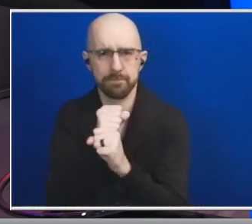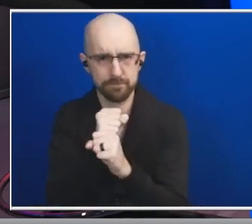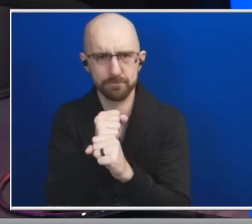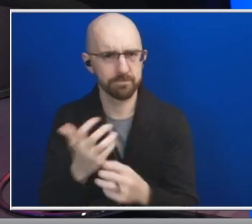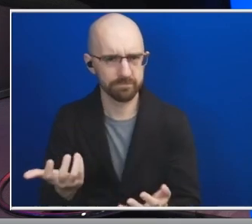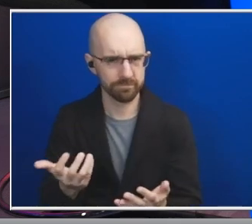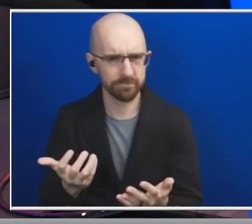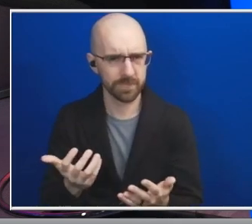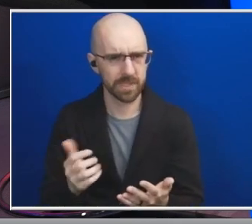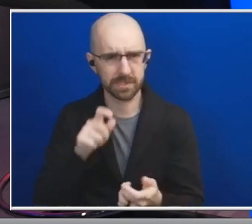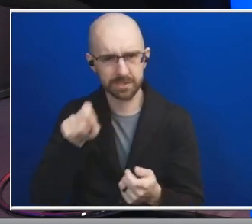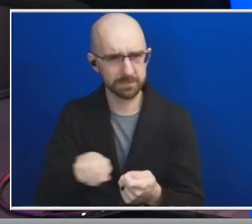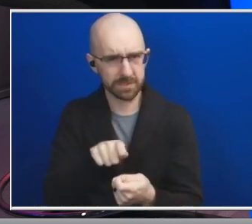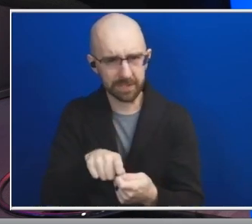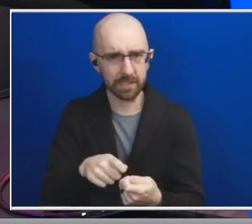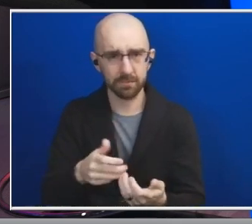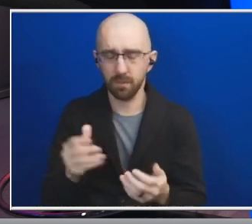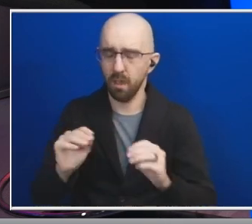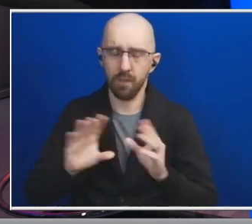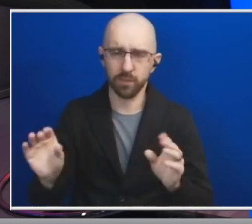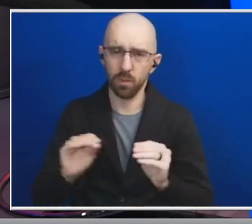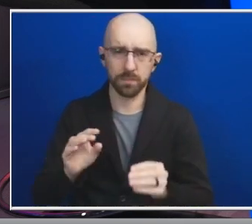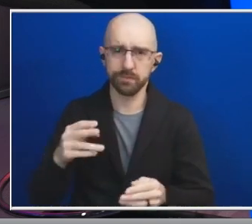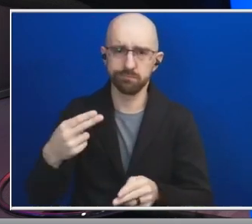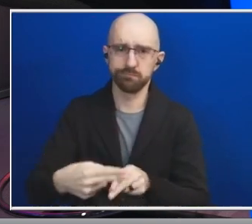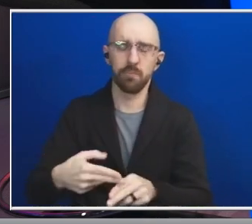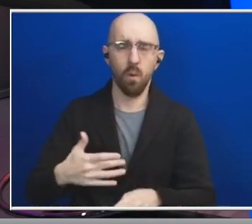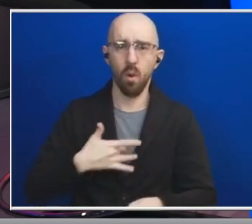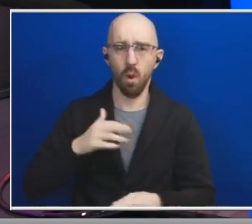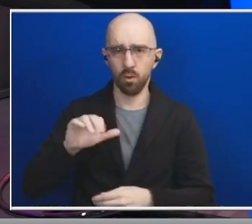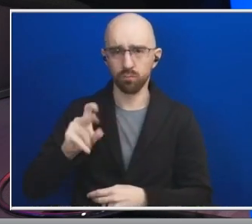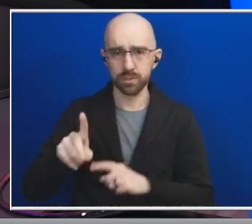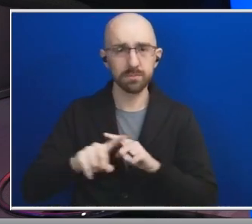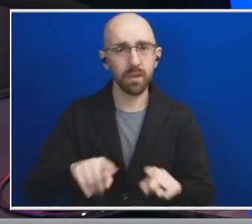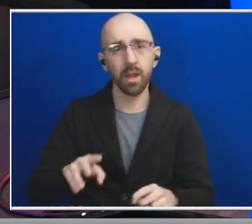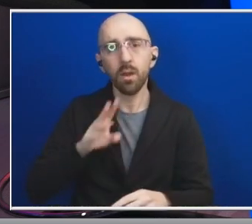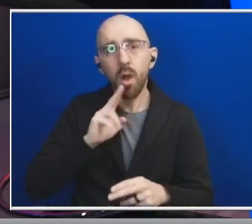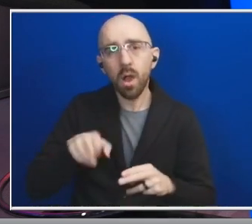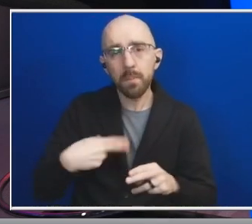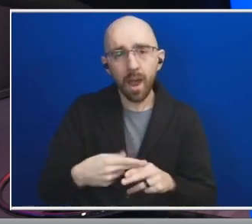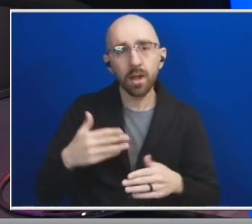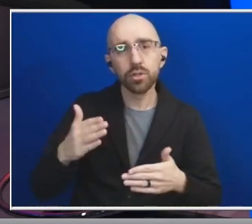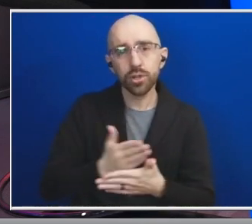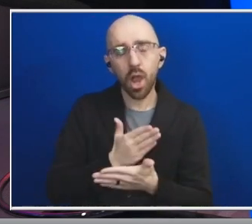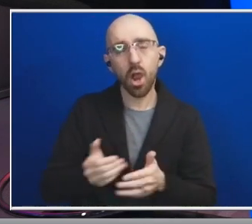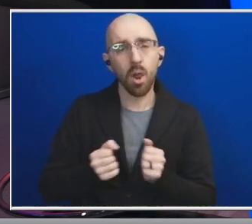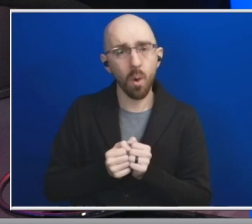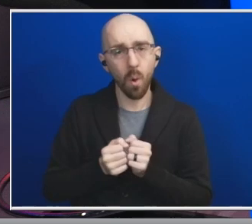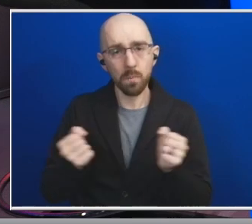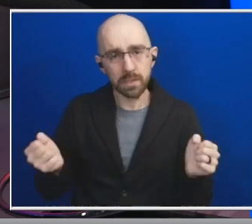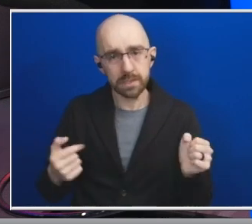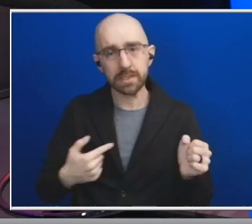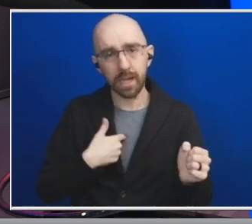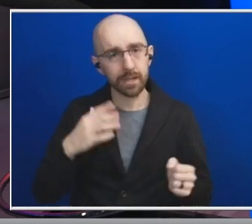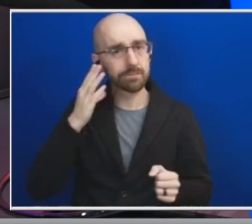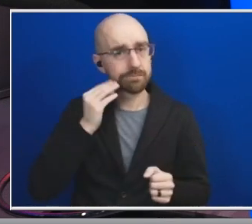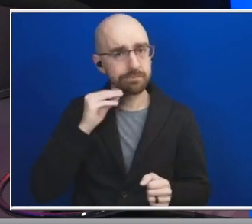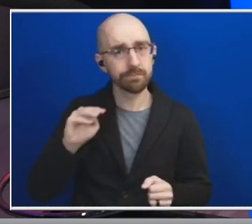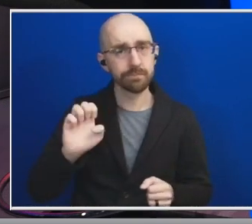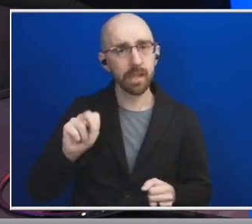Specifically, I mean, obviously no one talked about the risk to the heart, but even talking about it, sharing openly that someone was in menopause wasn't a thing. Was that your